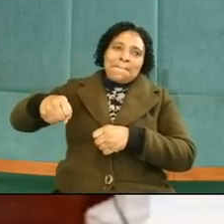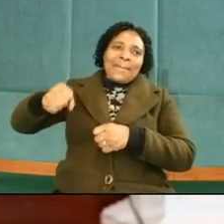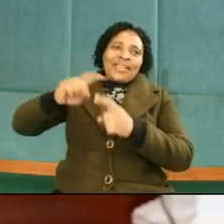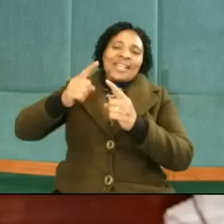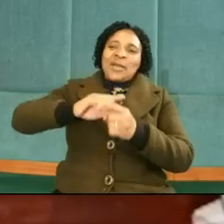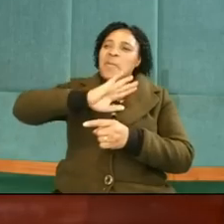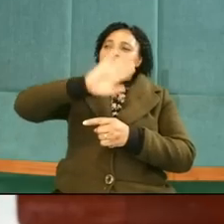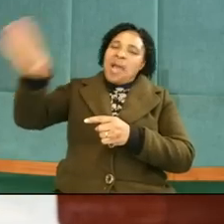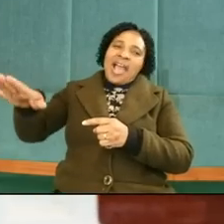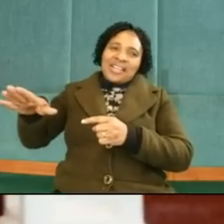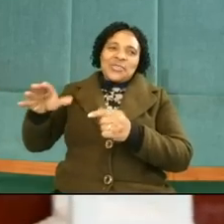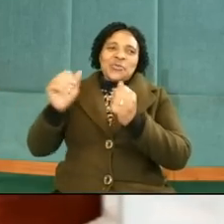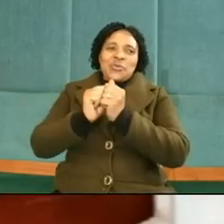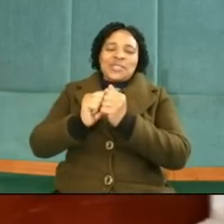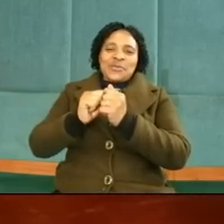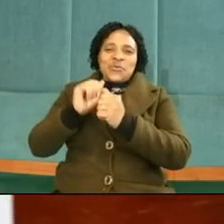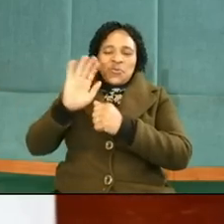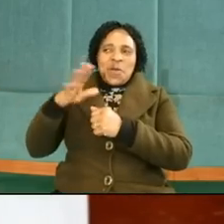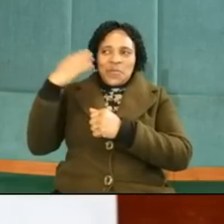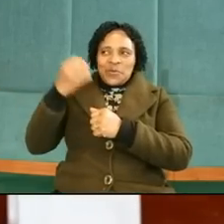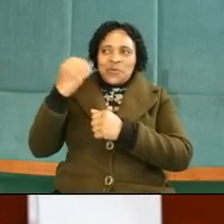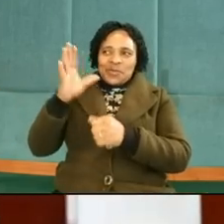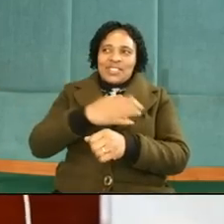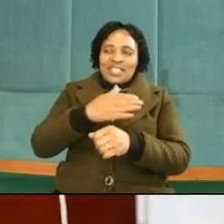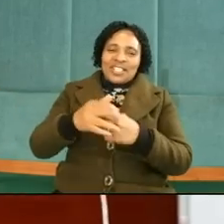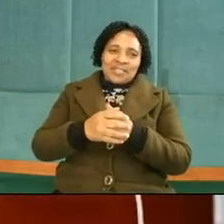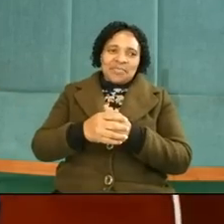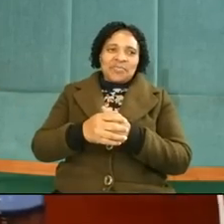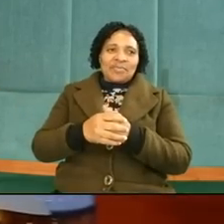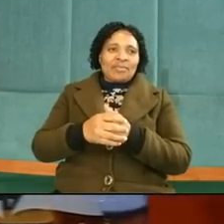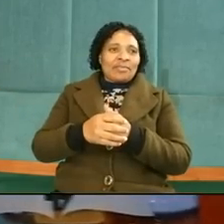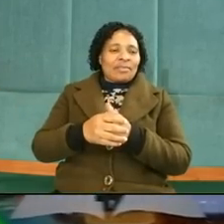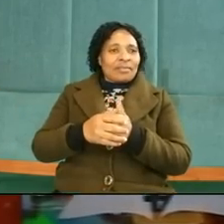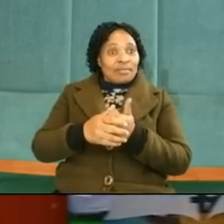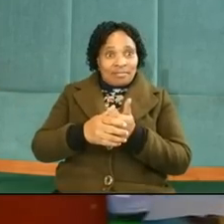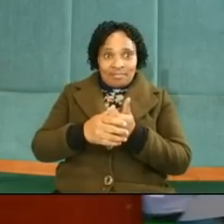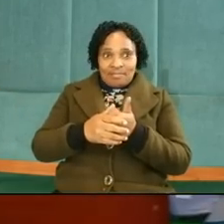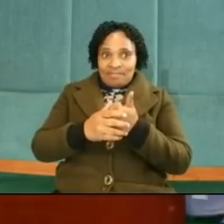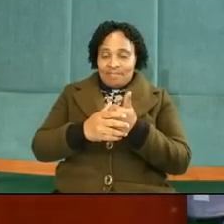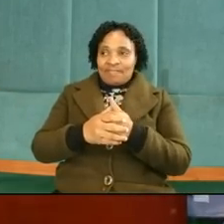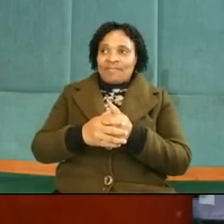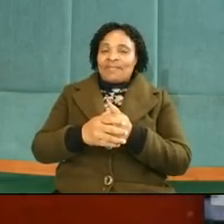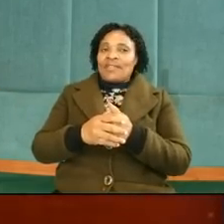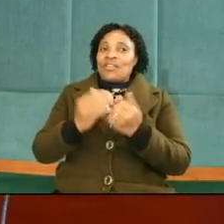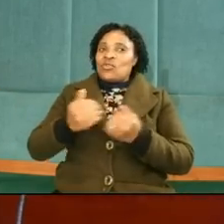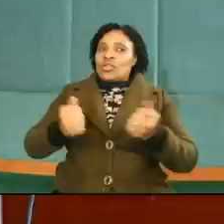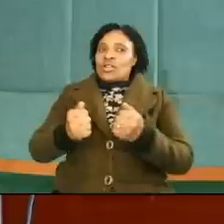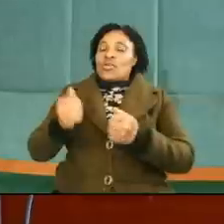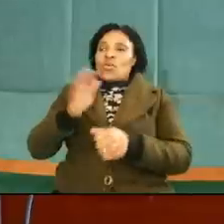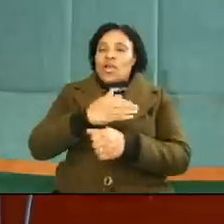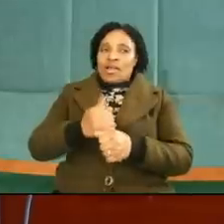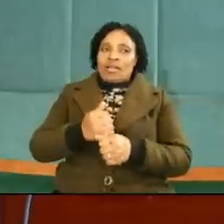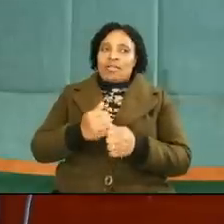and take you back with me. Beautiful, beautiful. I want to thank the directors of the children choir